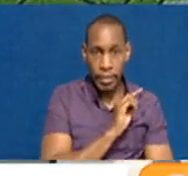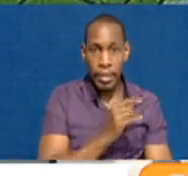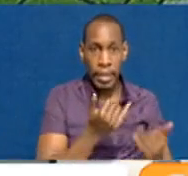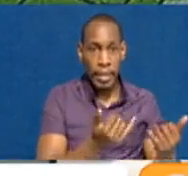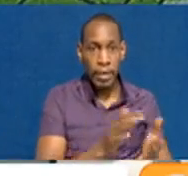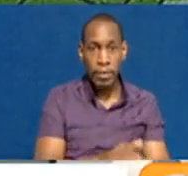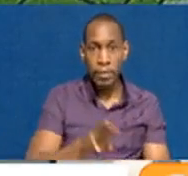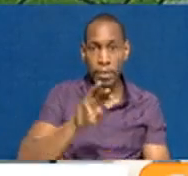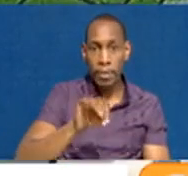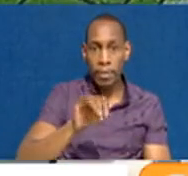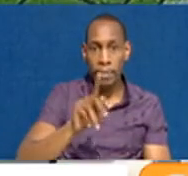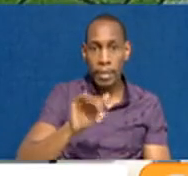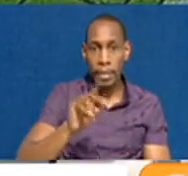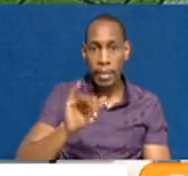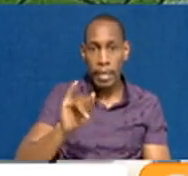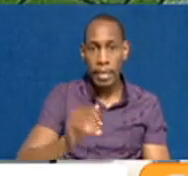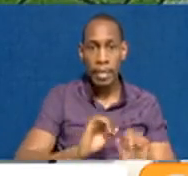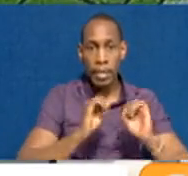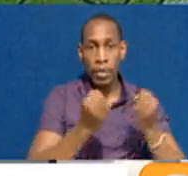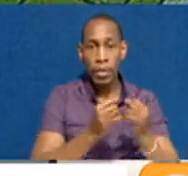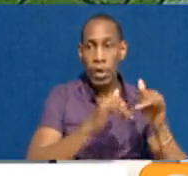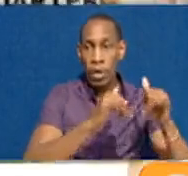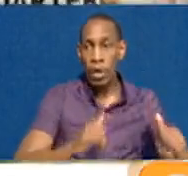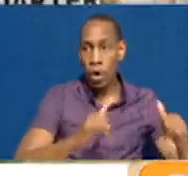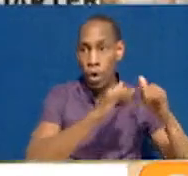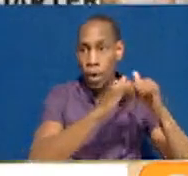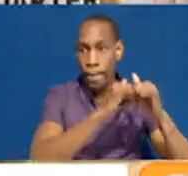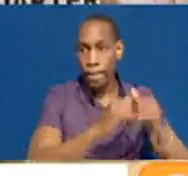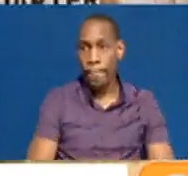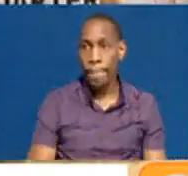to Mikindani Social Hall.